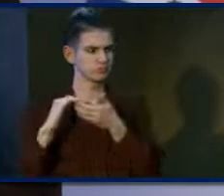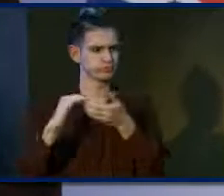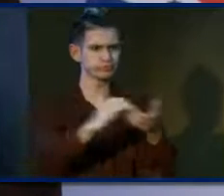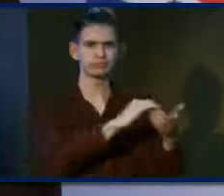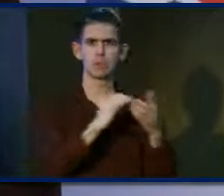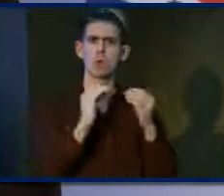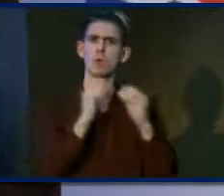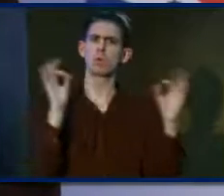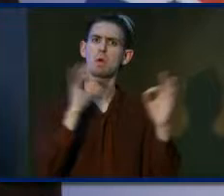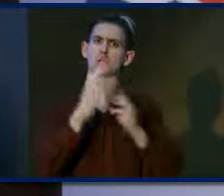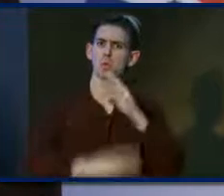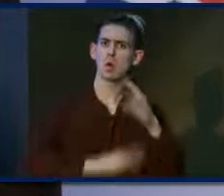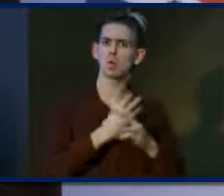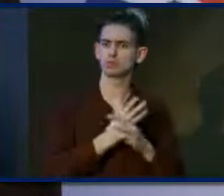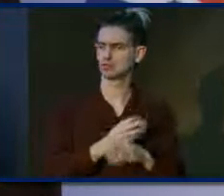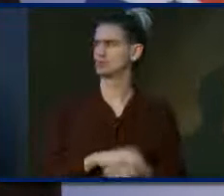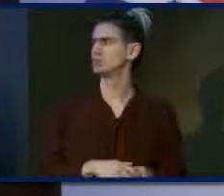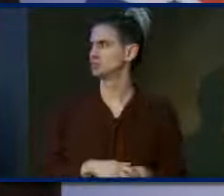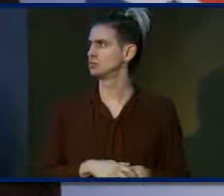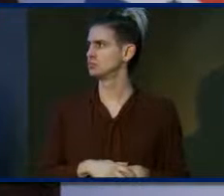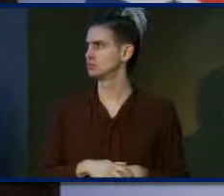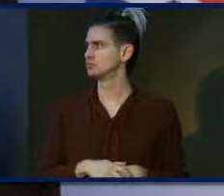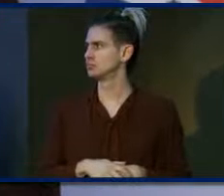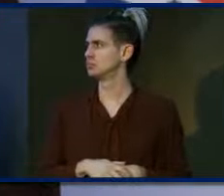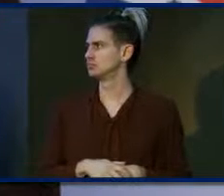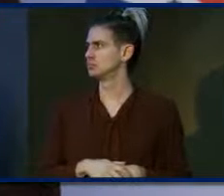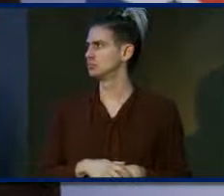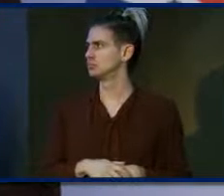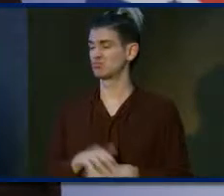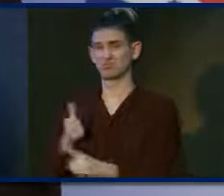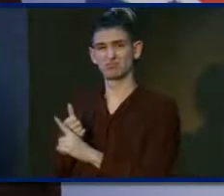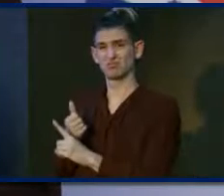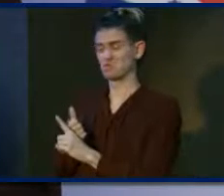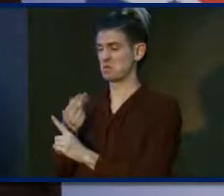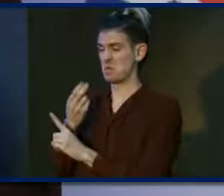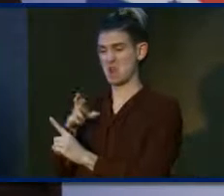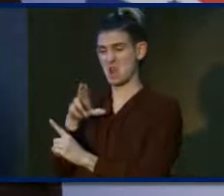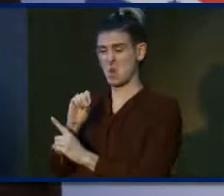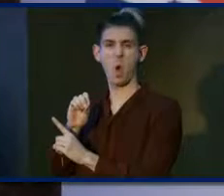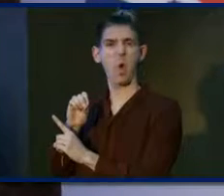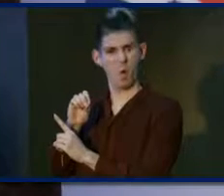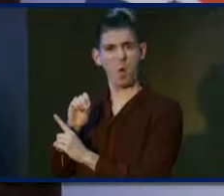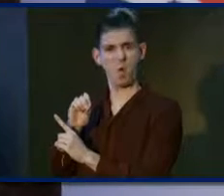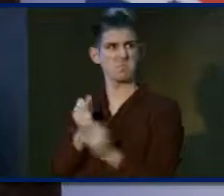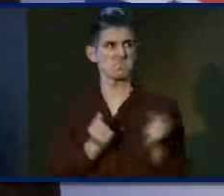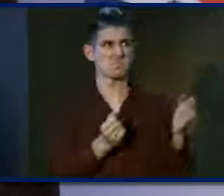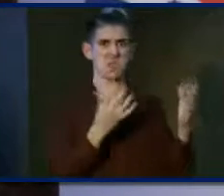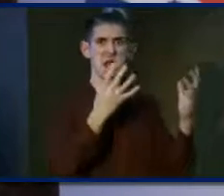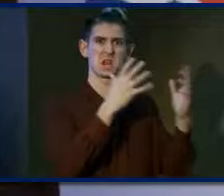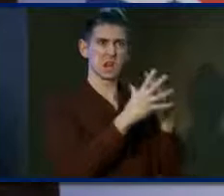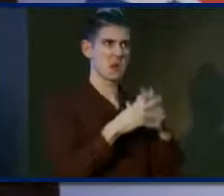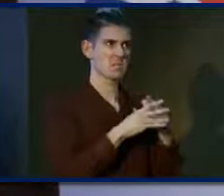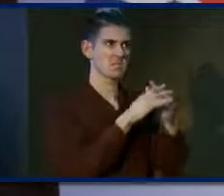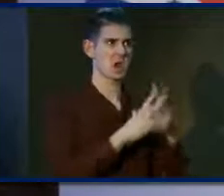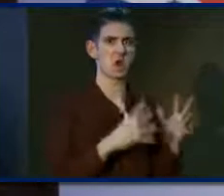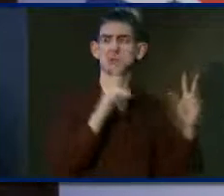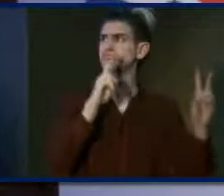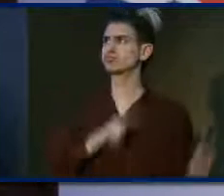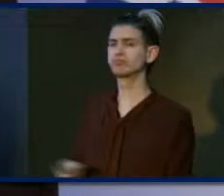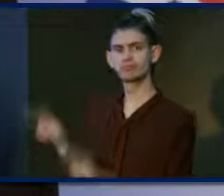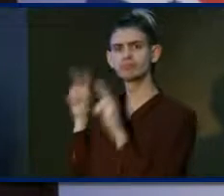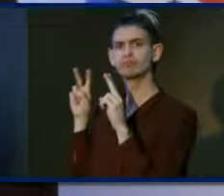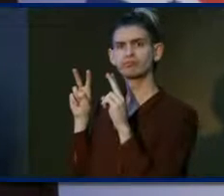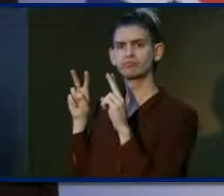He has been a hero to countless Americans, certainly to me. You know, when I